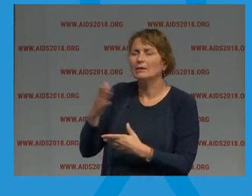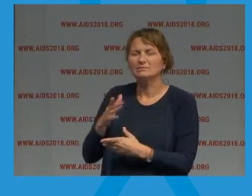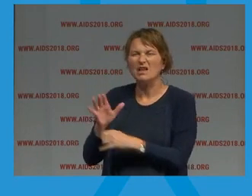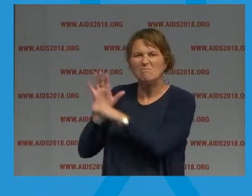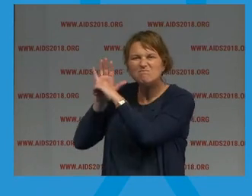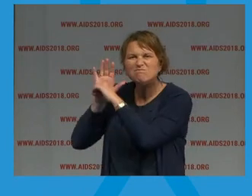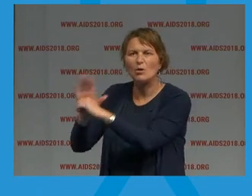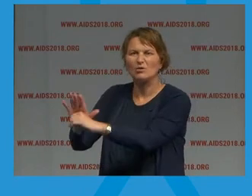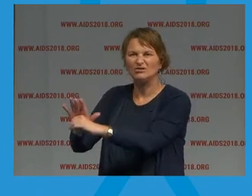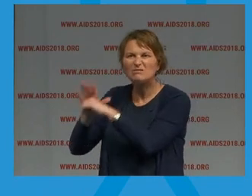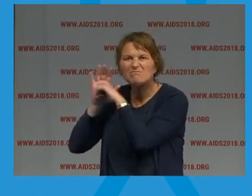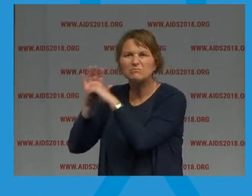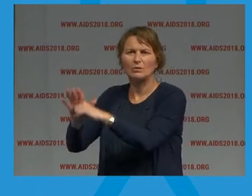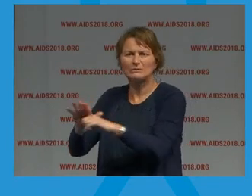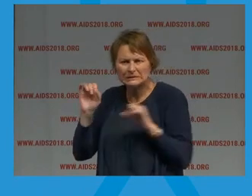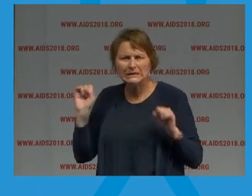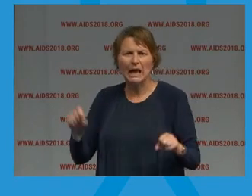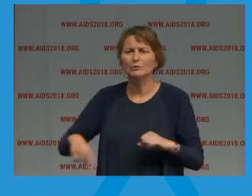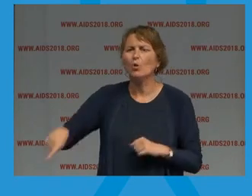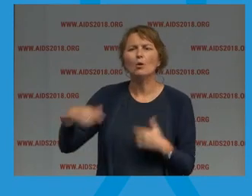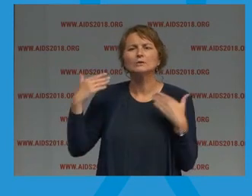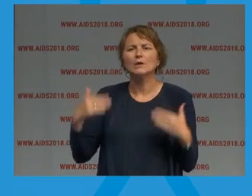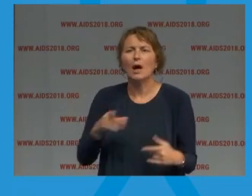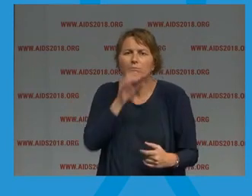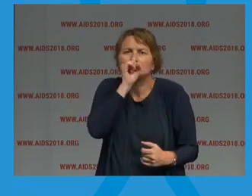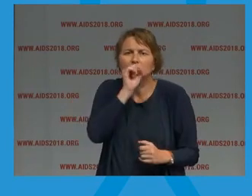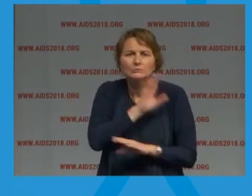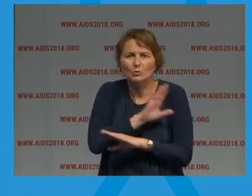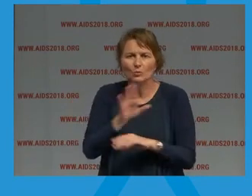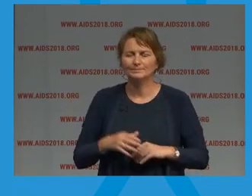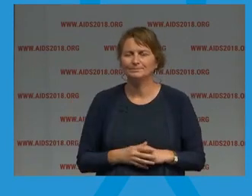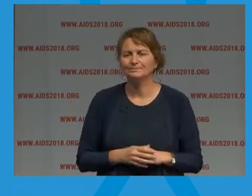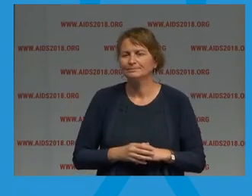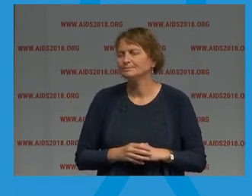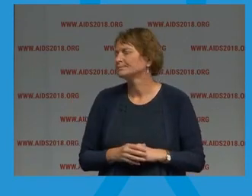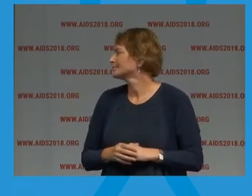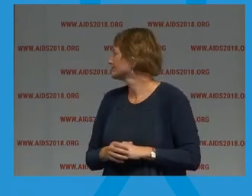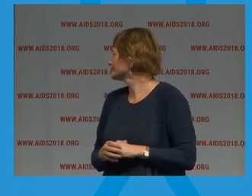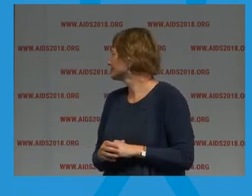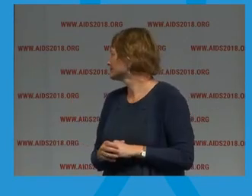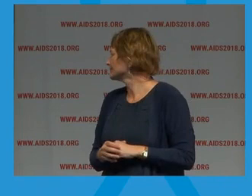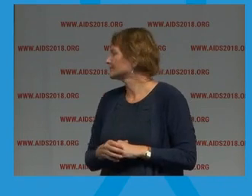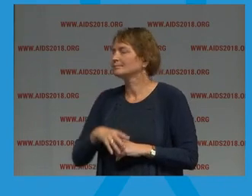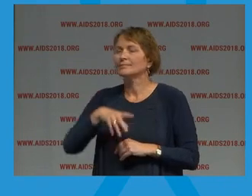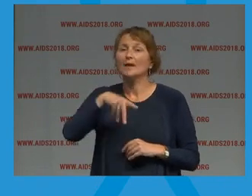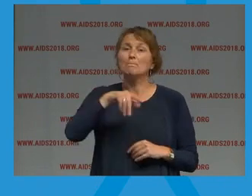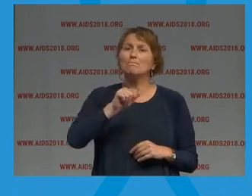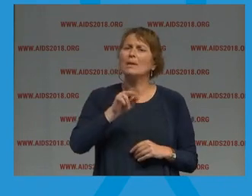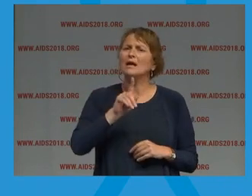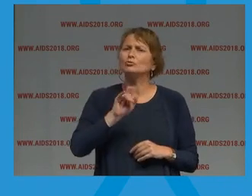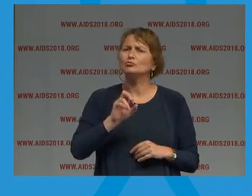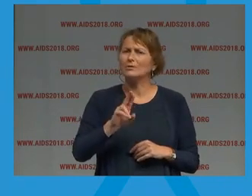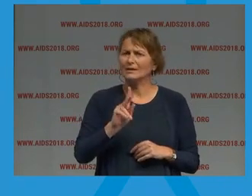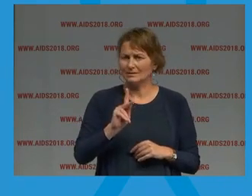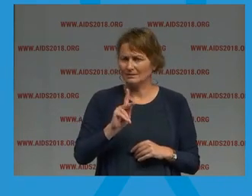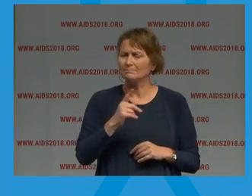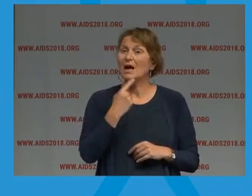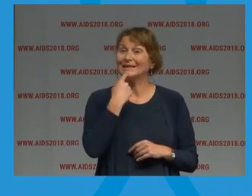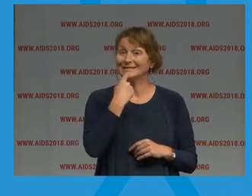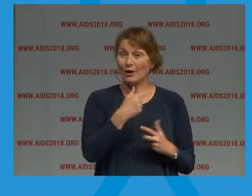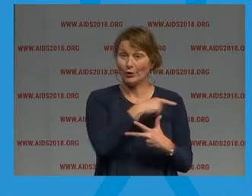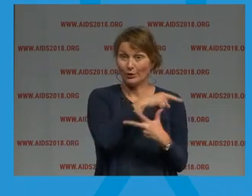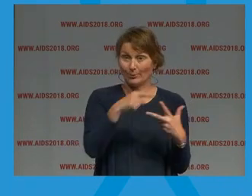pressure. Don't stop. Thank you. I would tell them three things. The first is that they are not